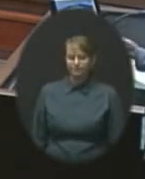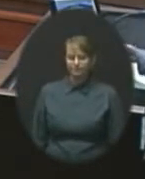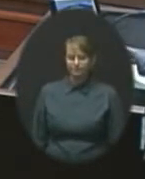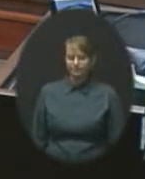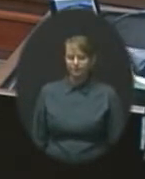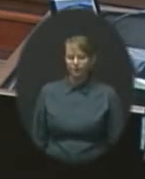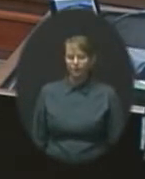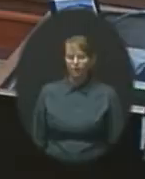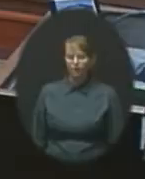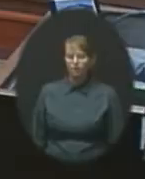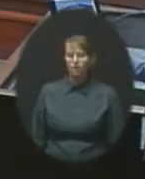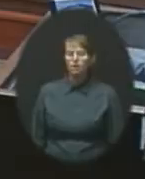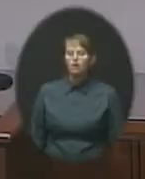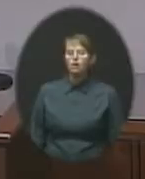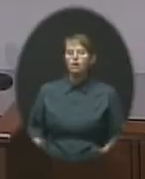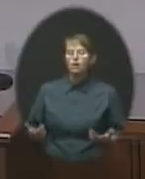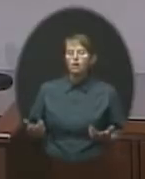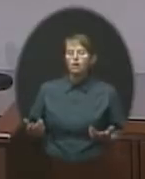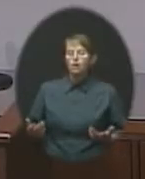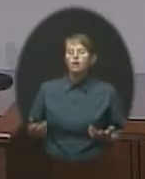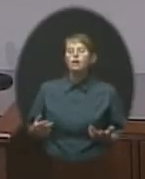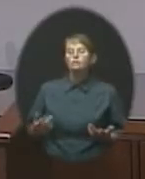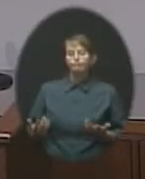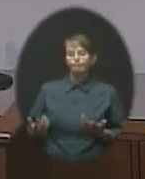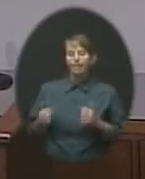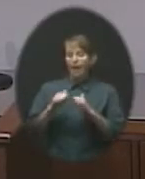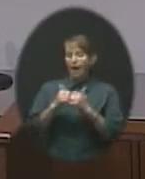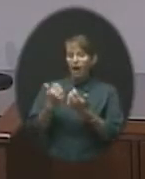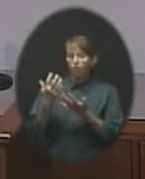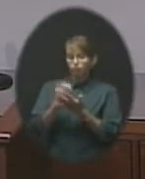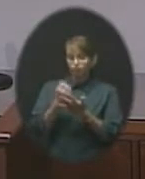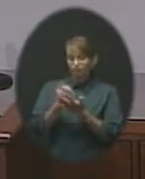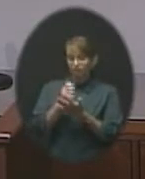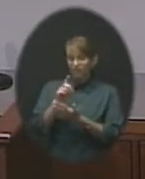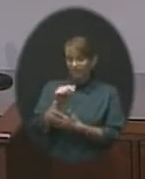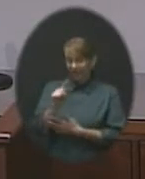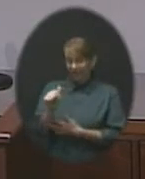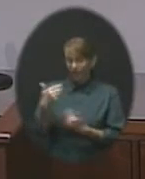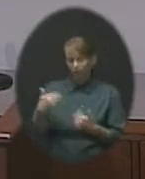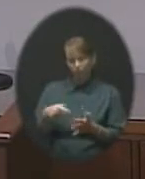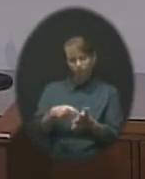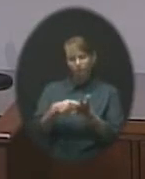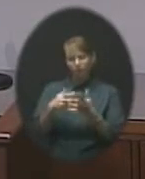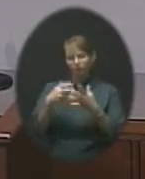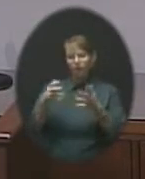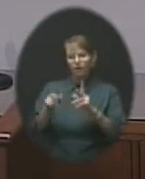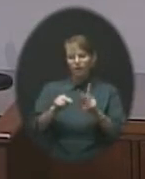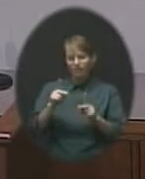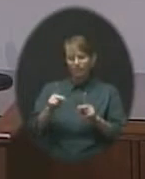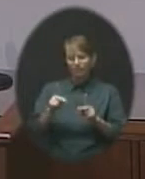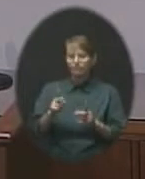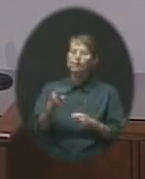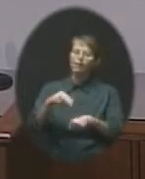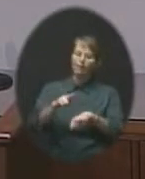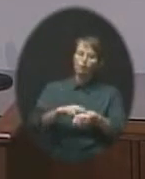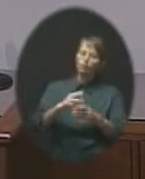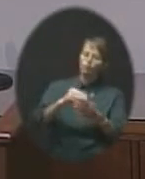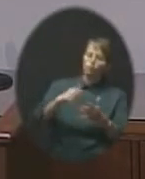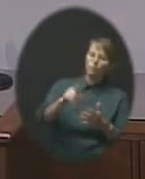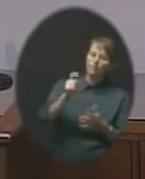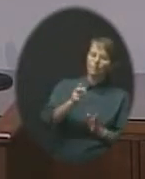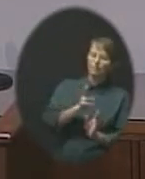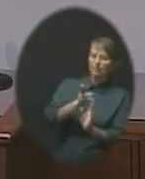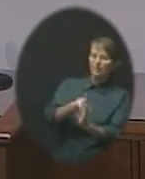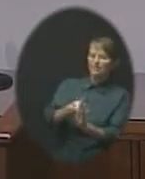To get data takes a lot of people to make that happen. It certainly takes the students to participate in taking